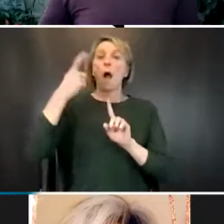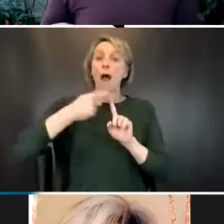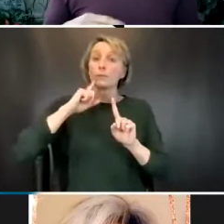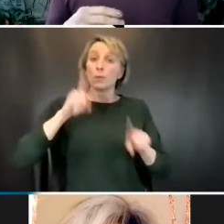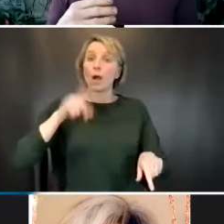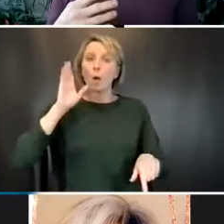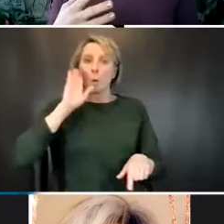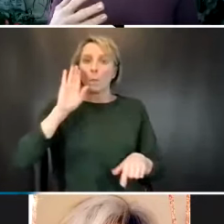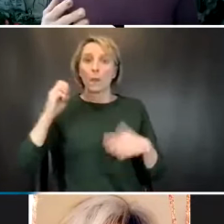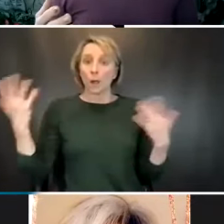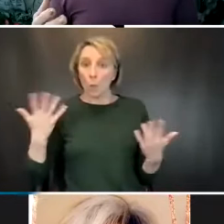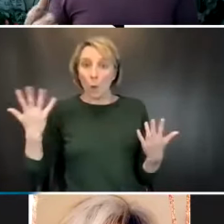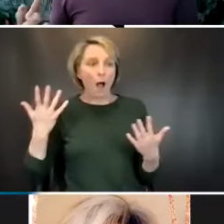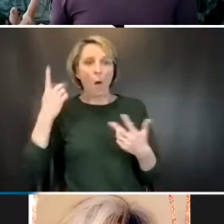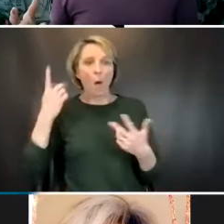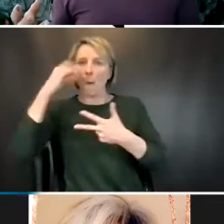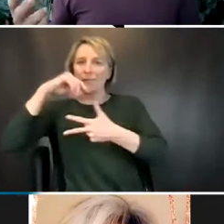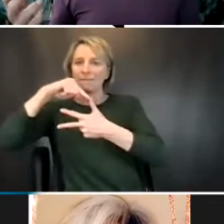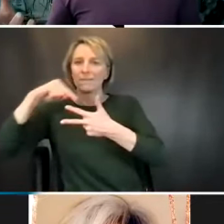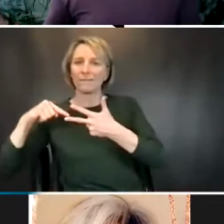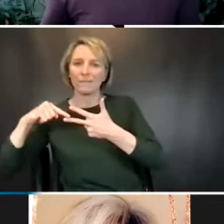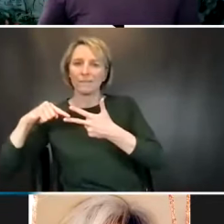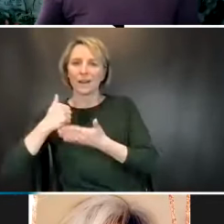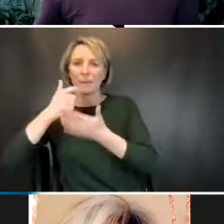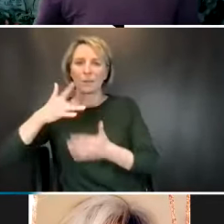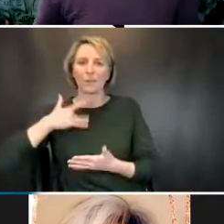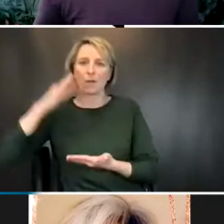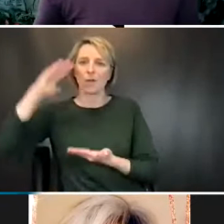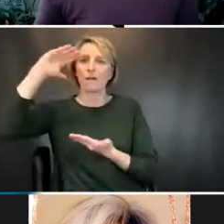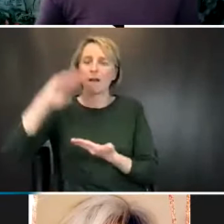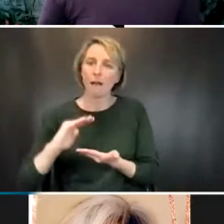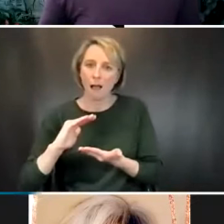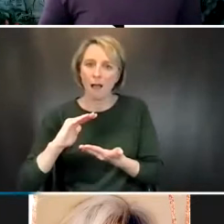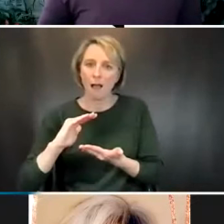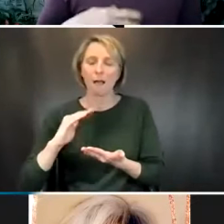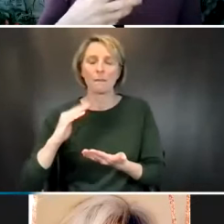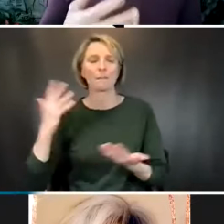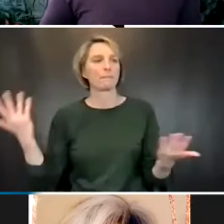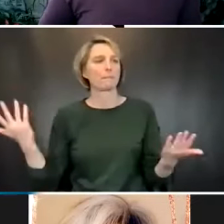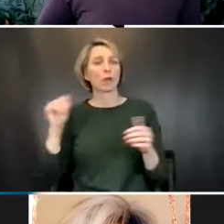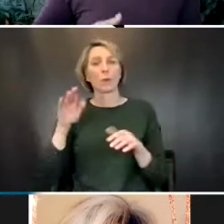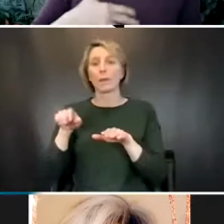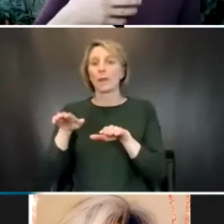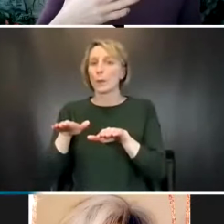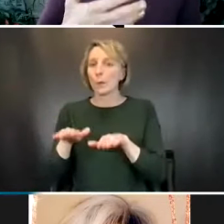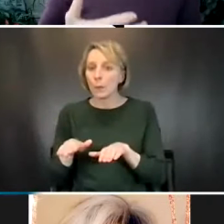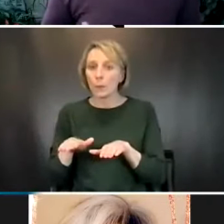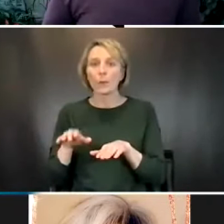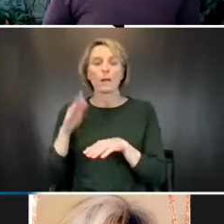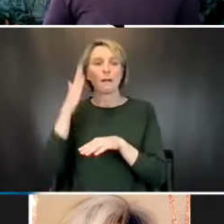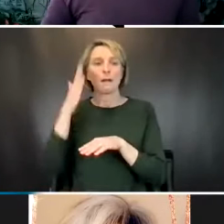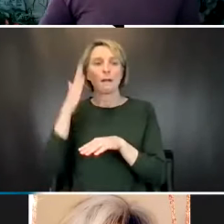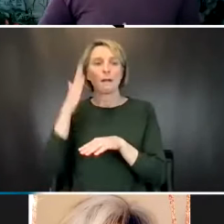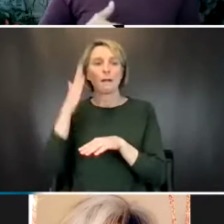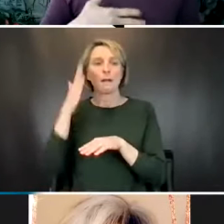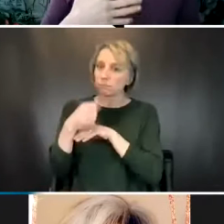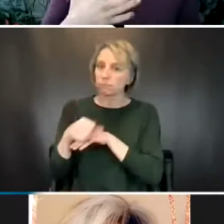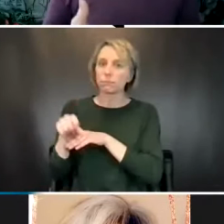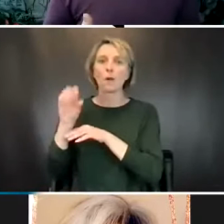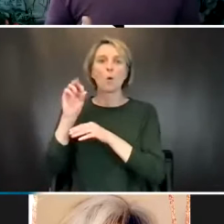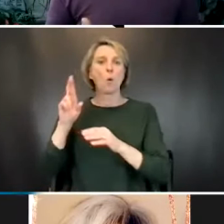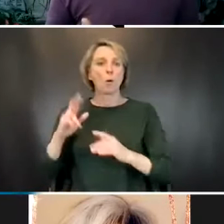feet. If it's anything else that, going into that calm place, the practicing makes it a habit and it makes